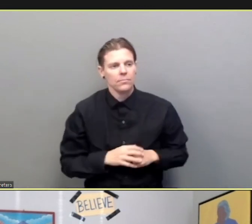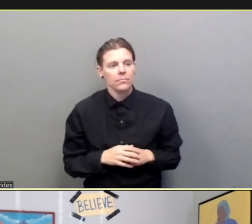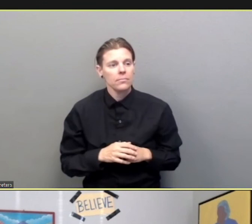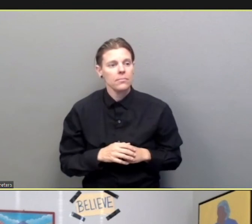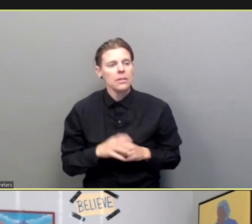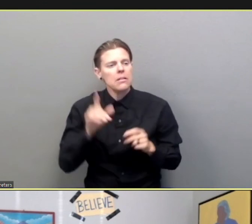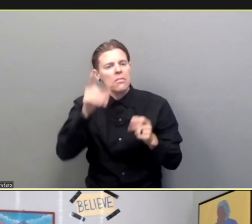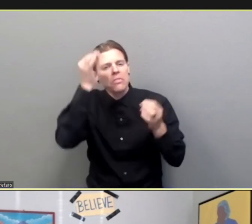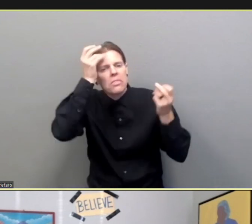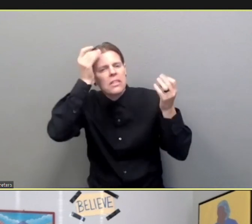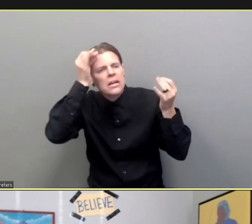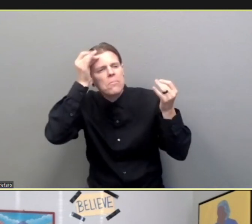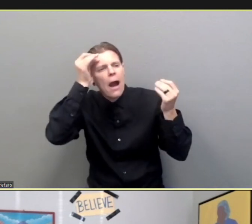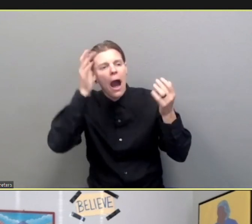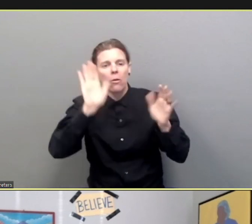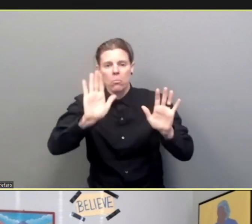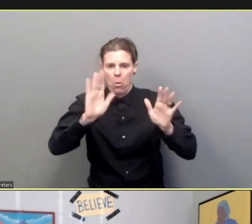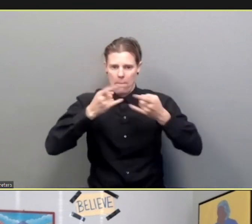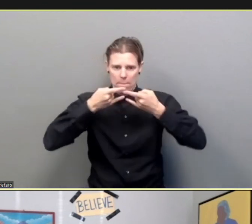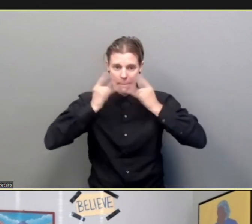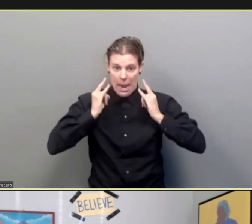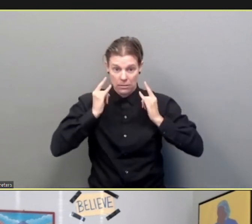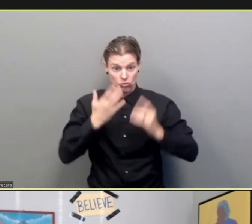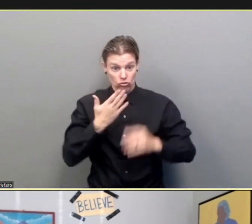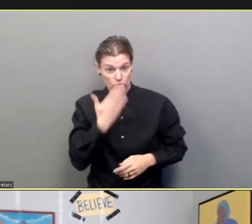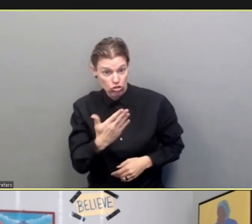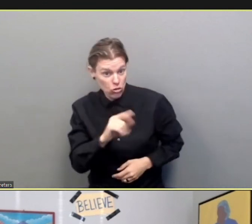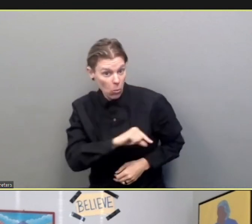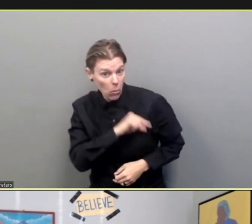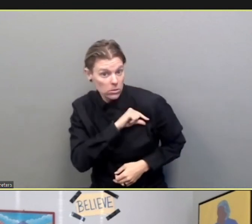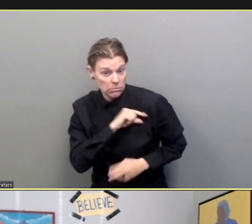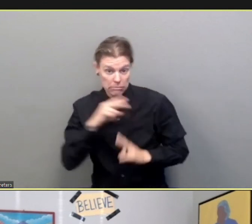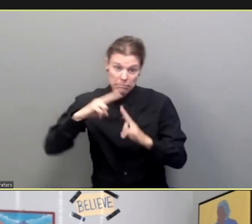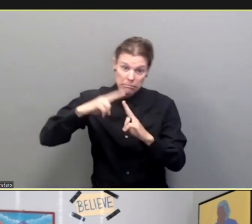best type of mask that you can.